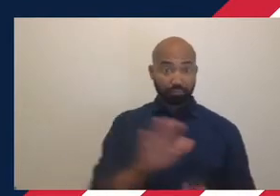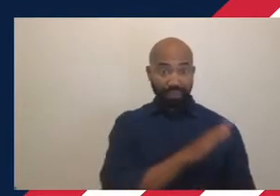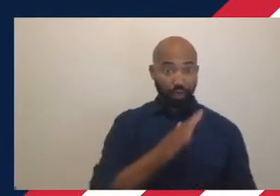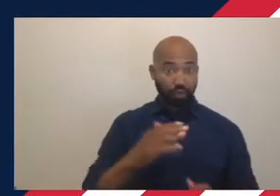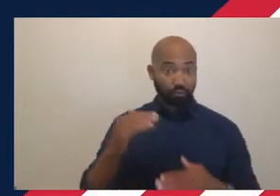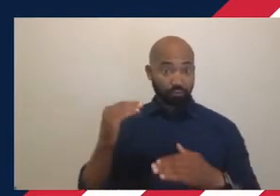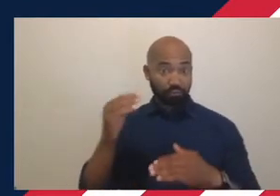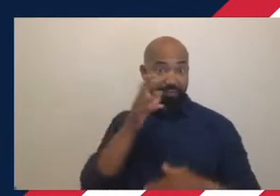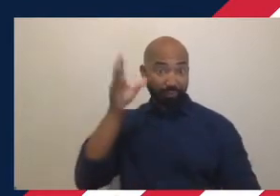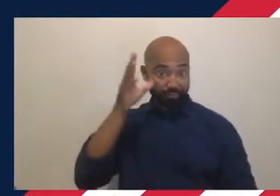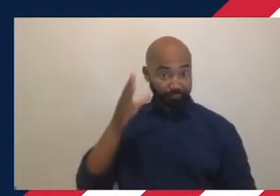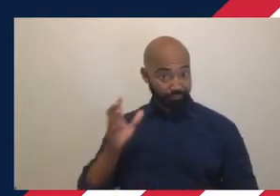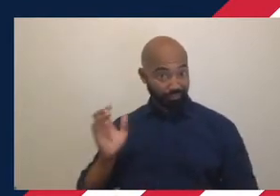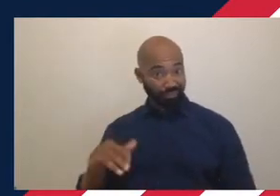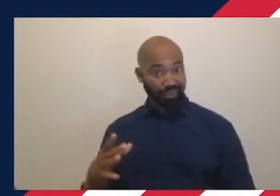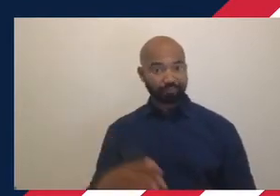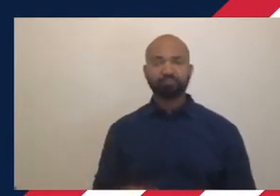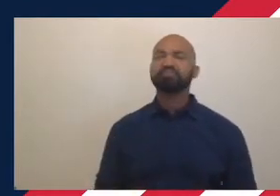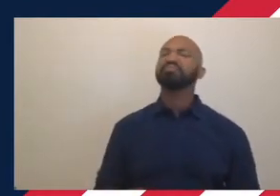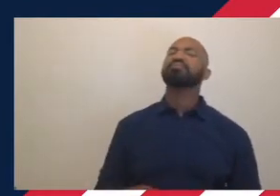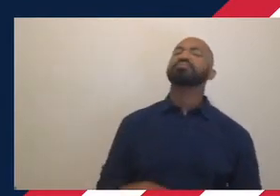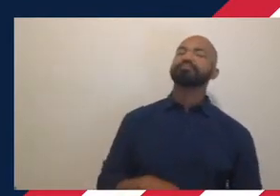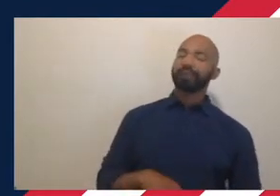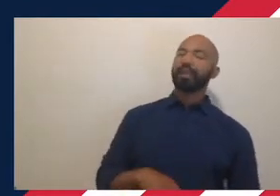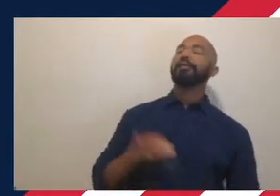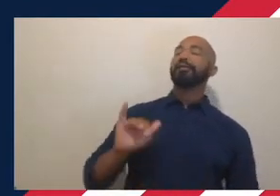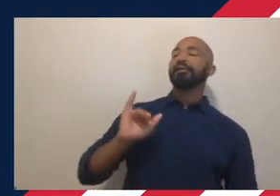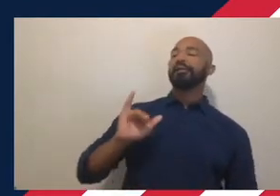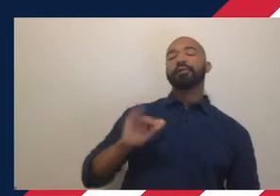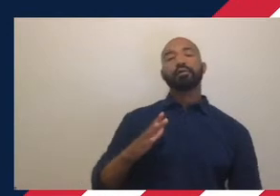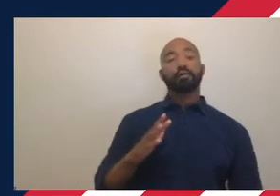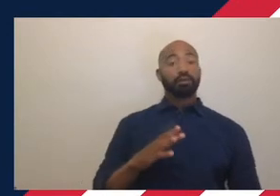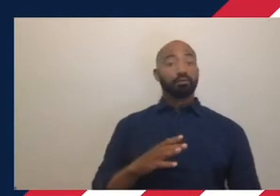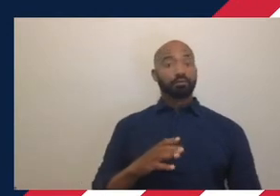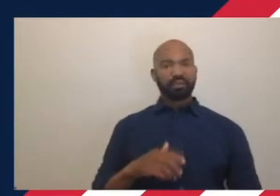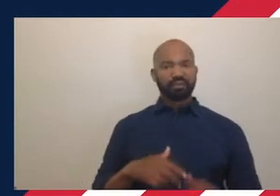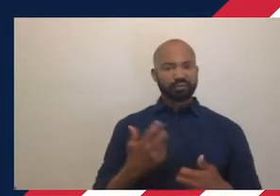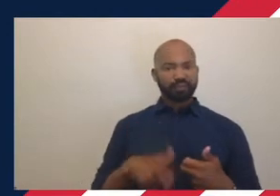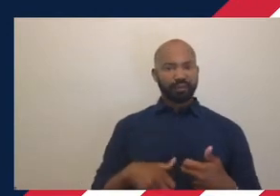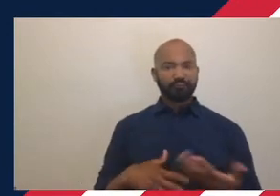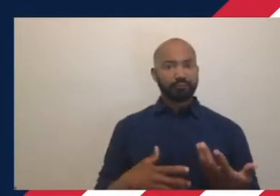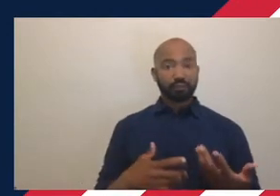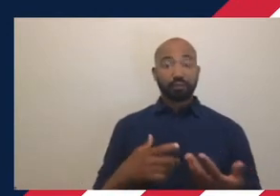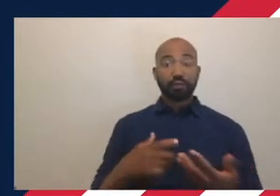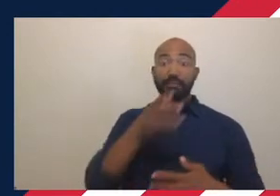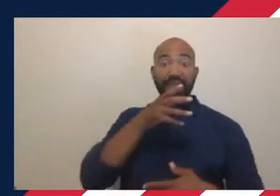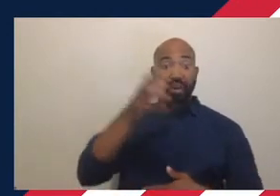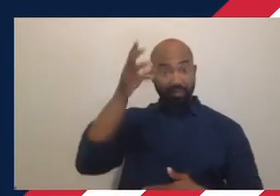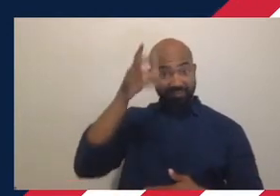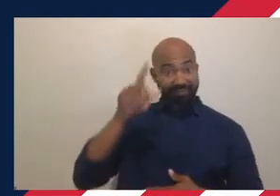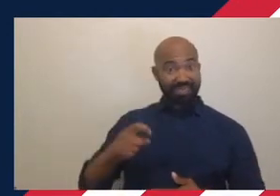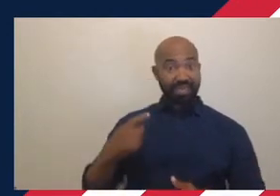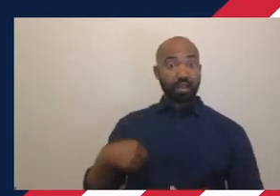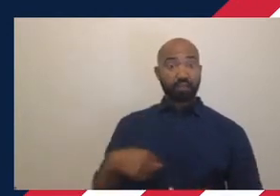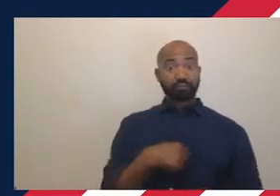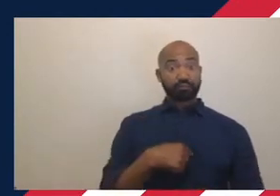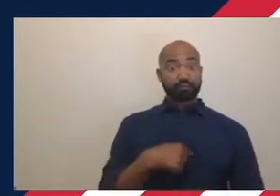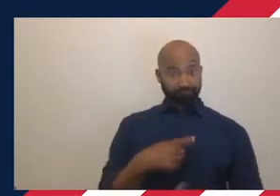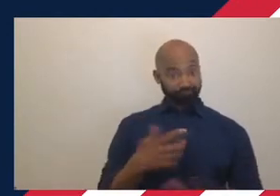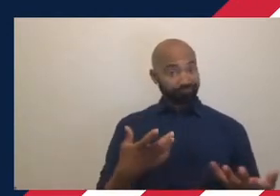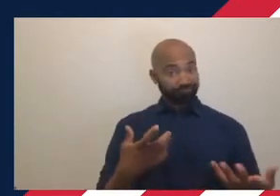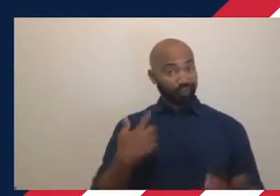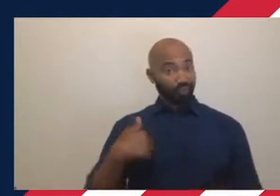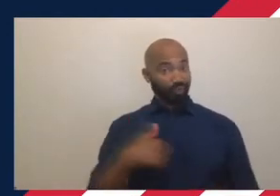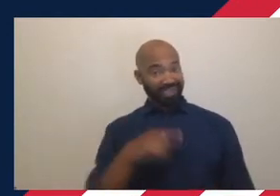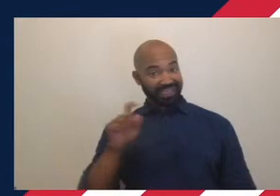that's difficult. Our parents need us. We need the parents. It's a mutual